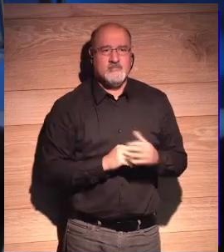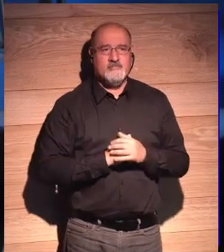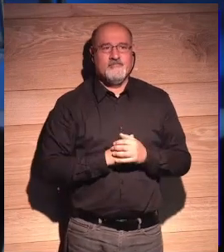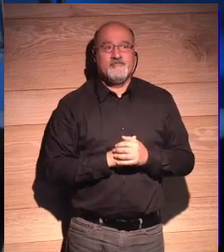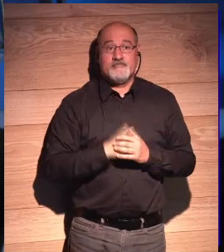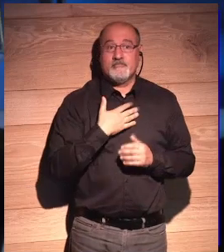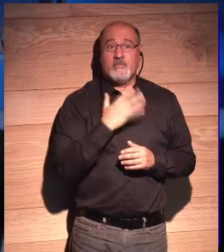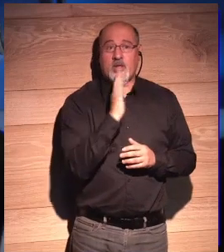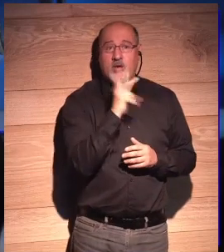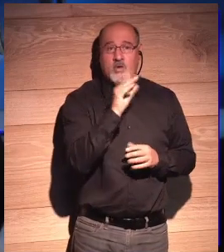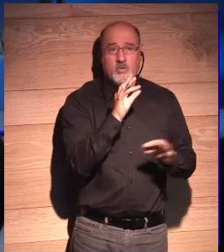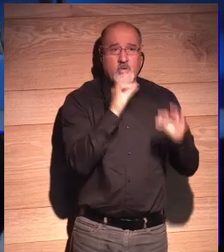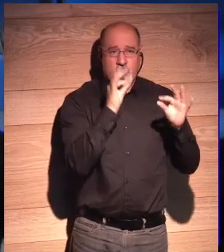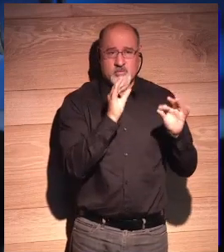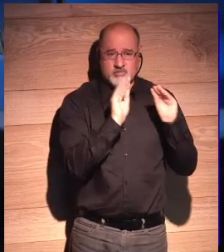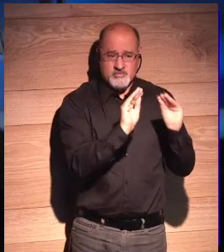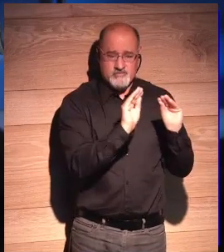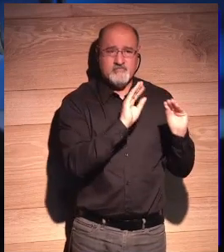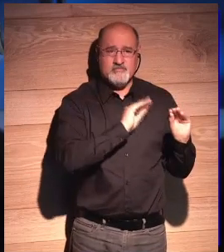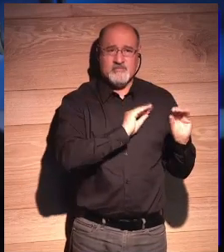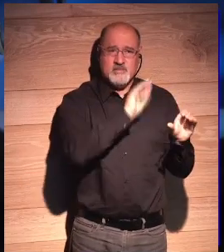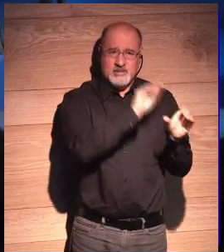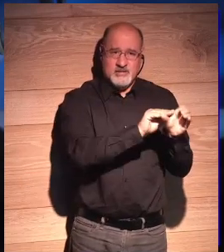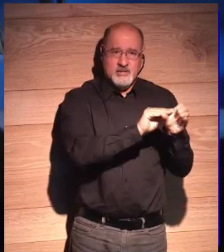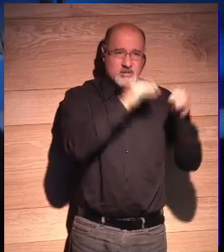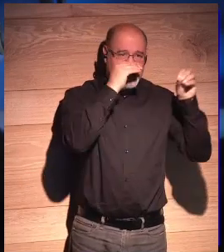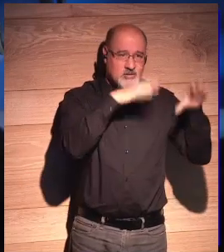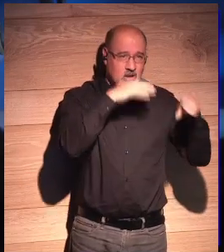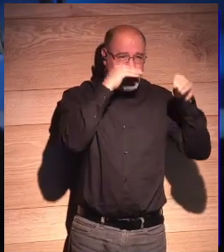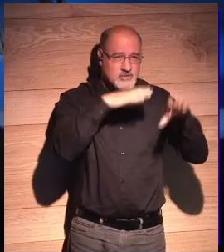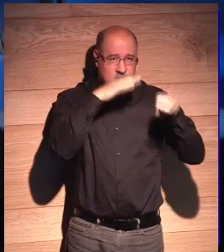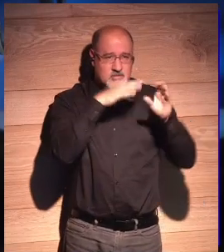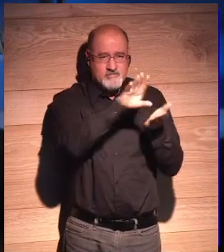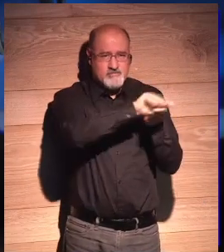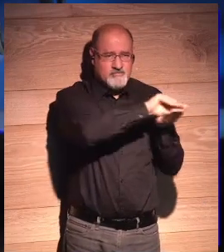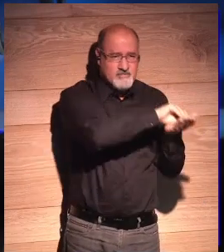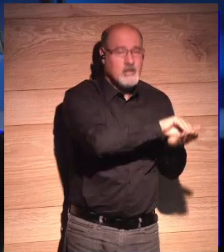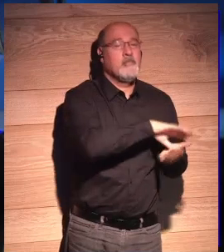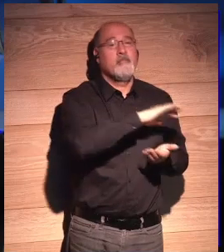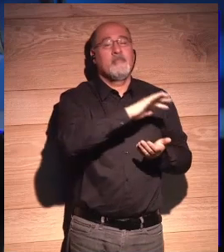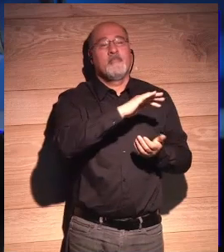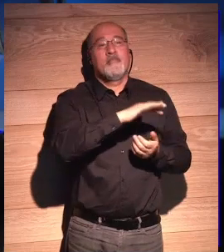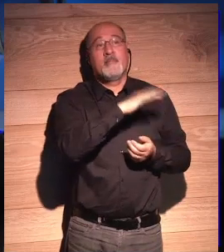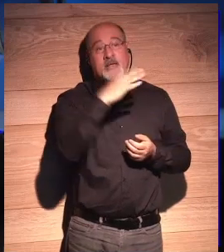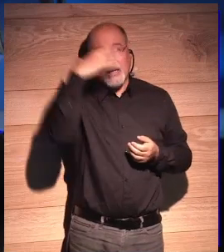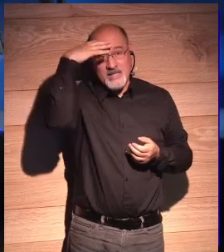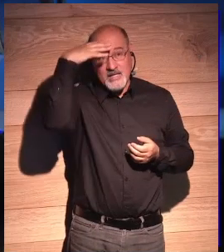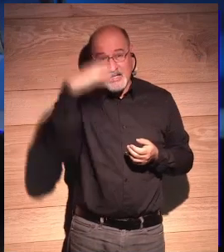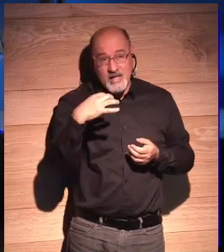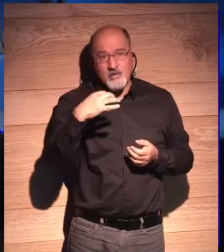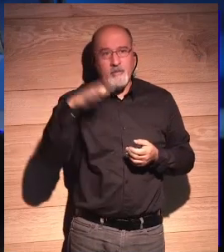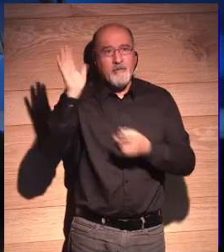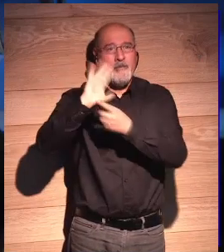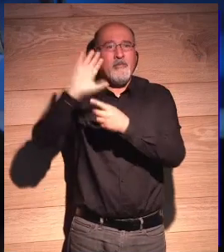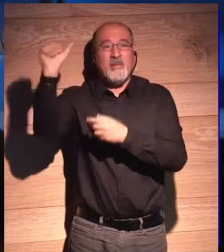But I have not only stolen many things from his stories for my movies, but I also